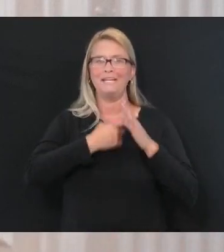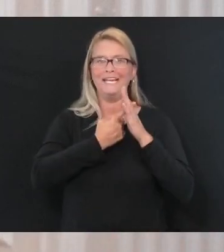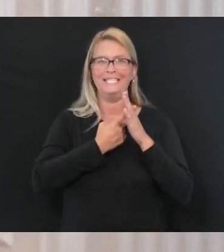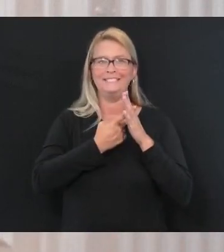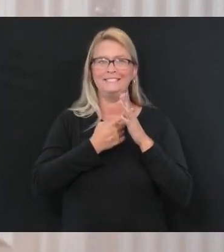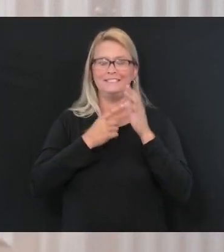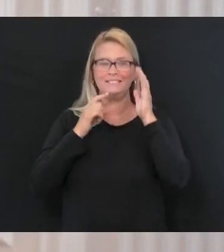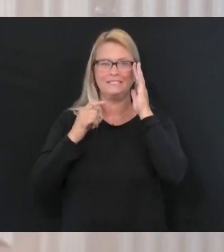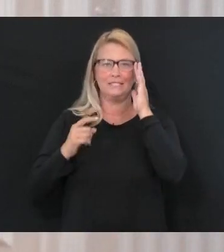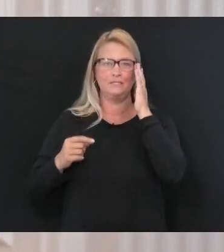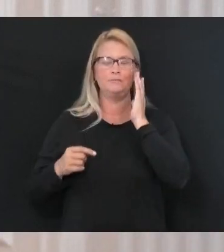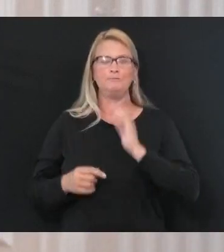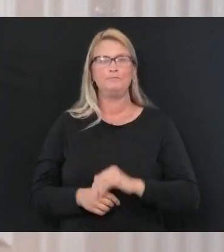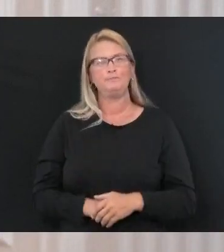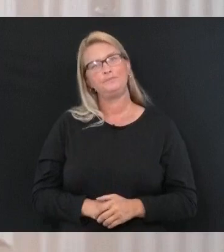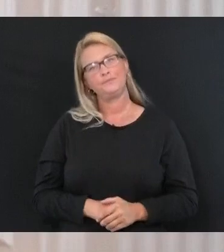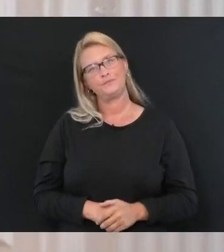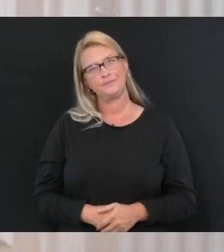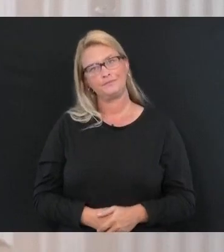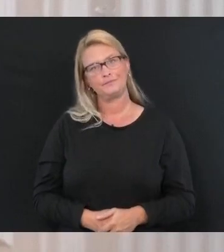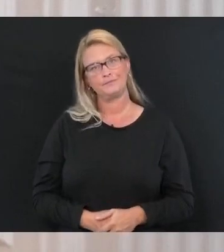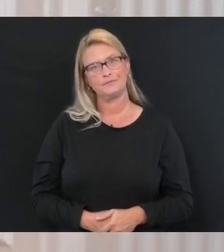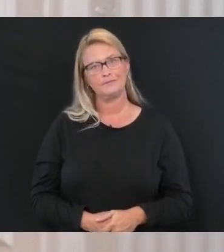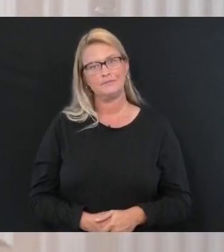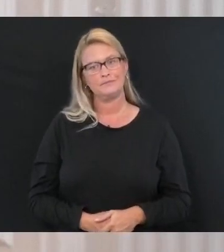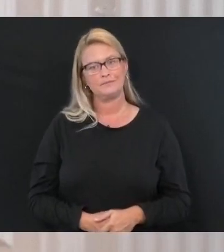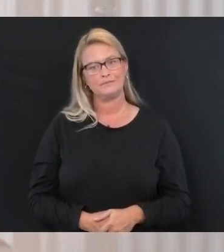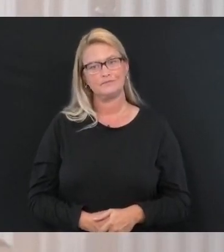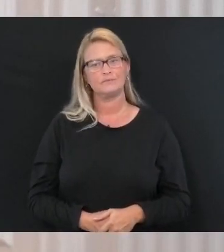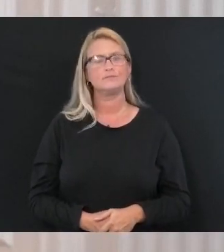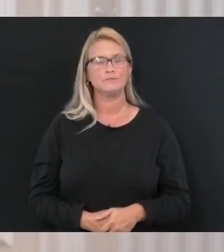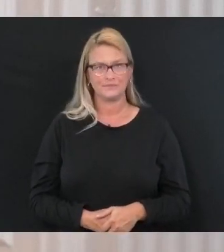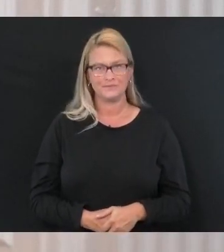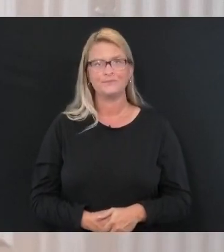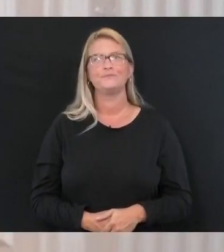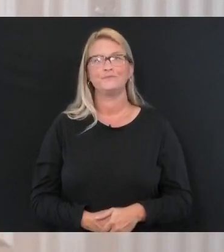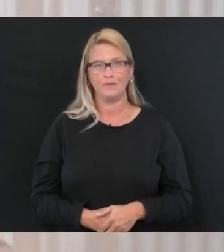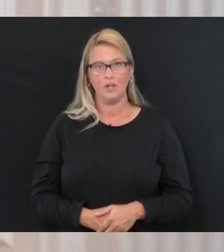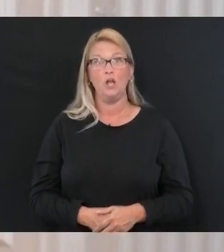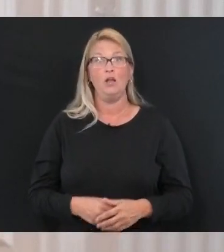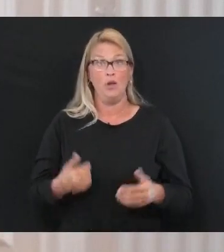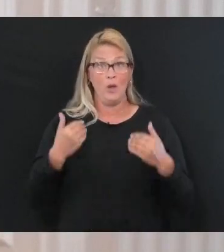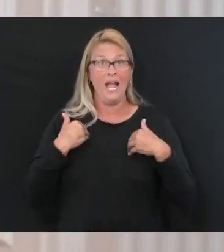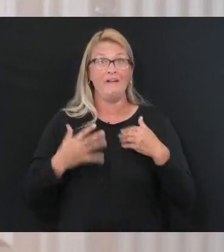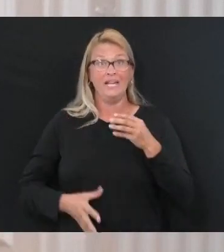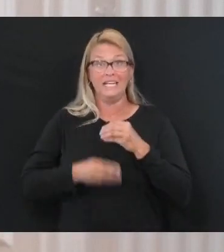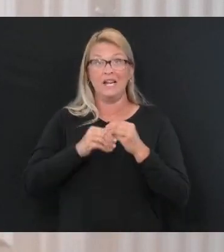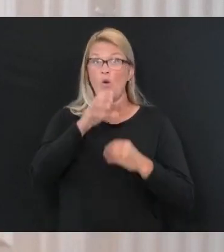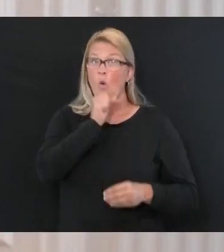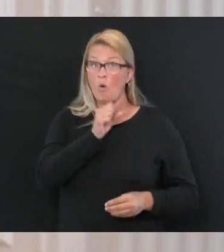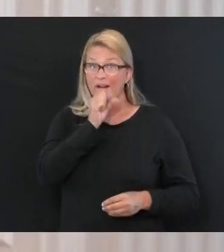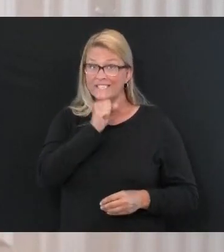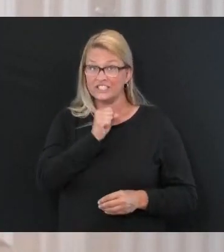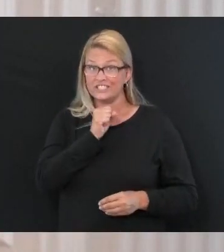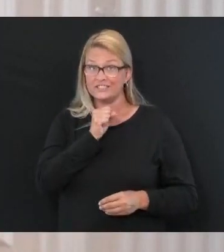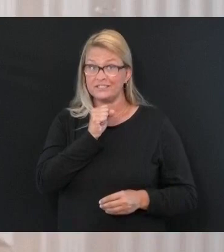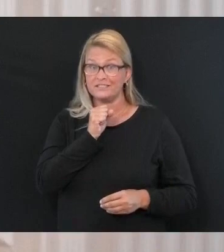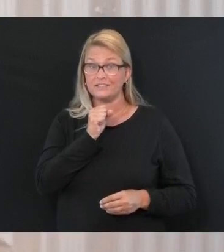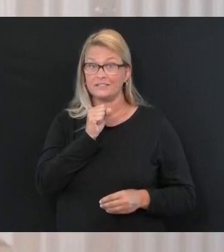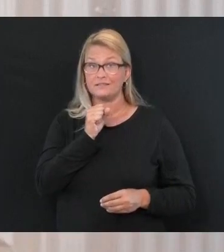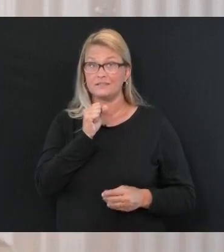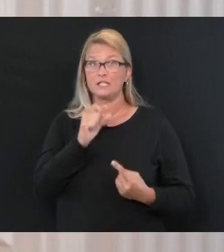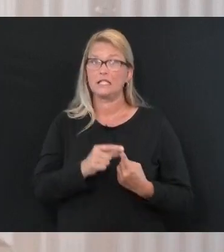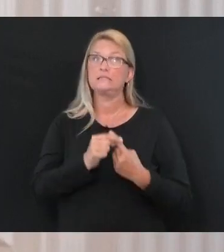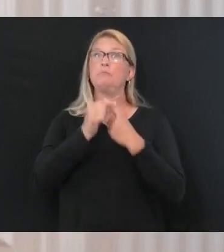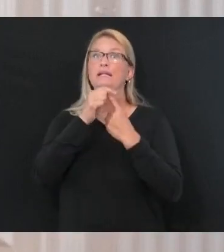Crouch may want to jump in. So, Ryan, there are additional requirements. We looked at orange. We've said that orange is,